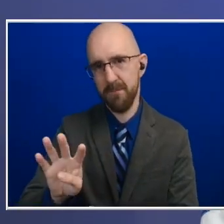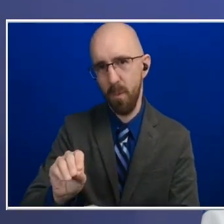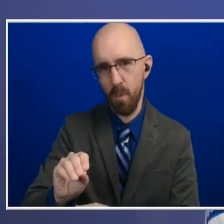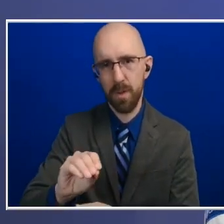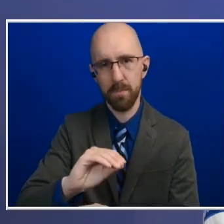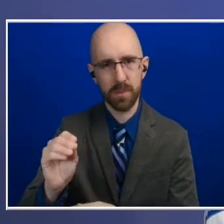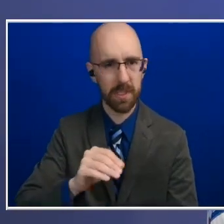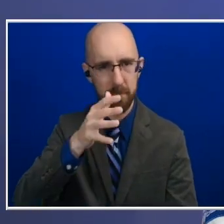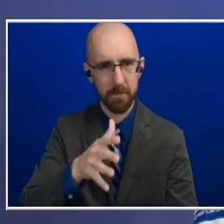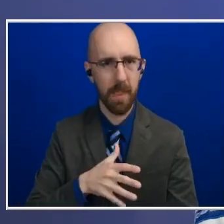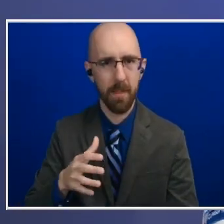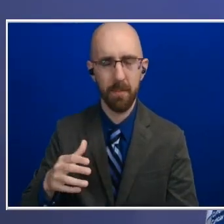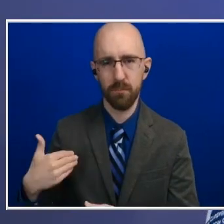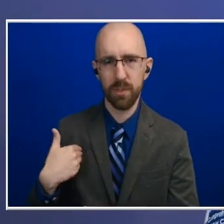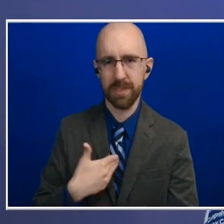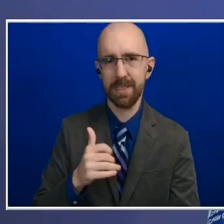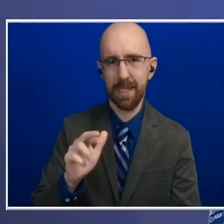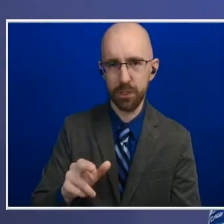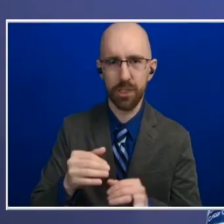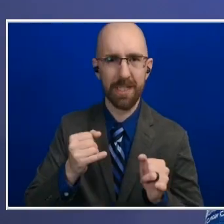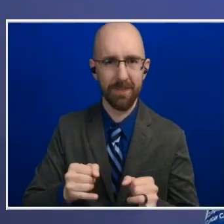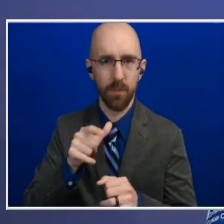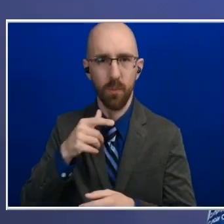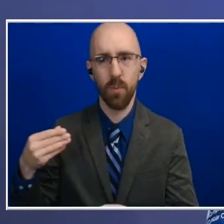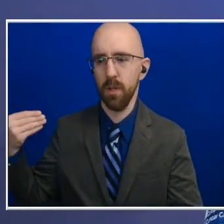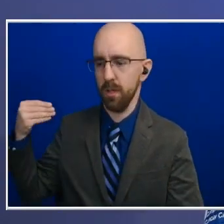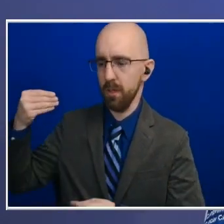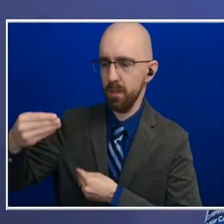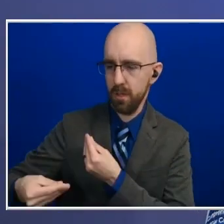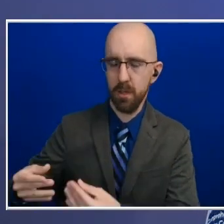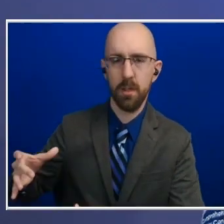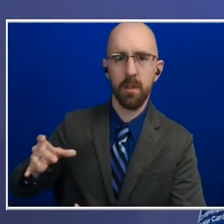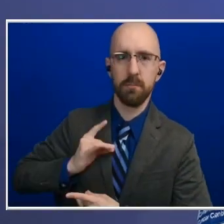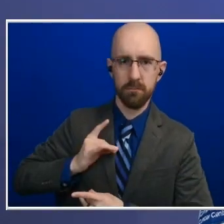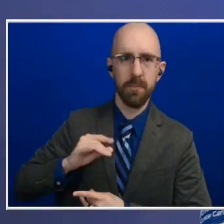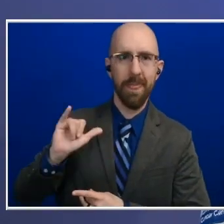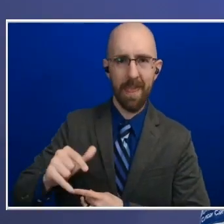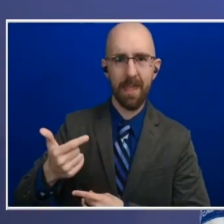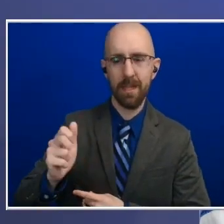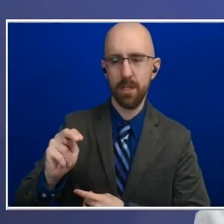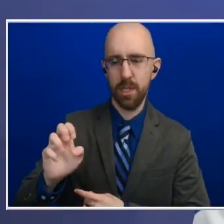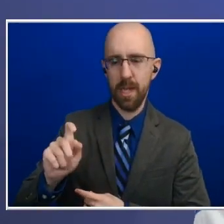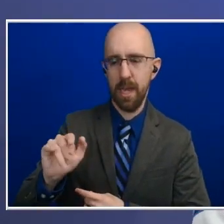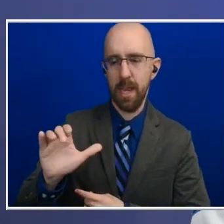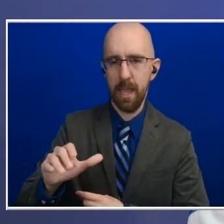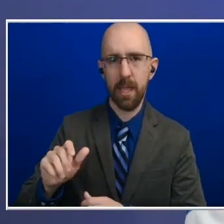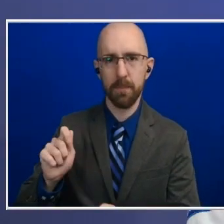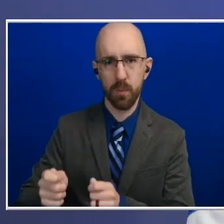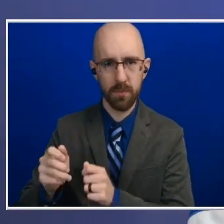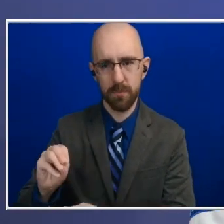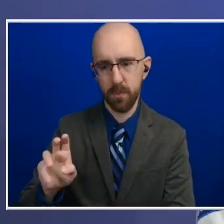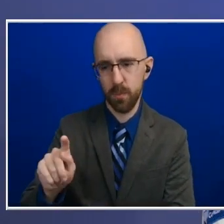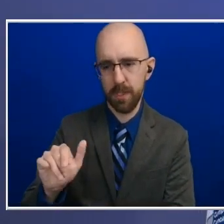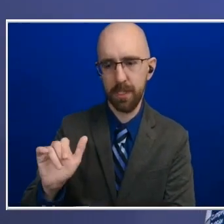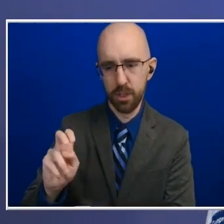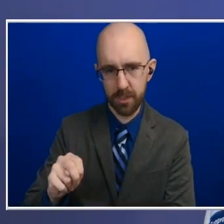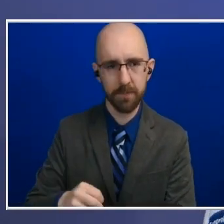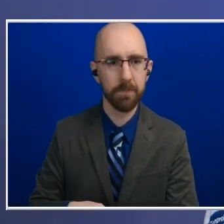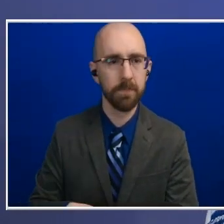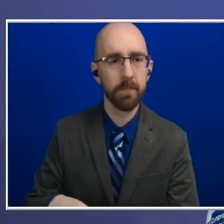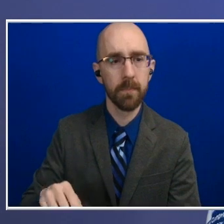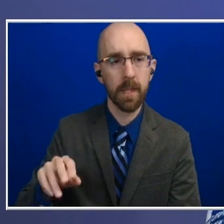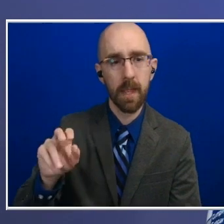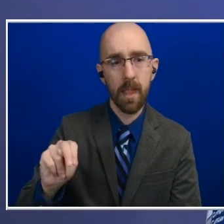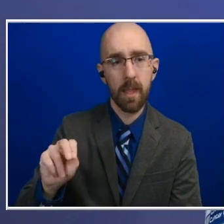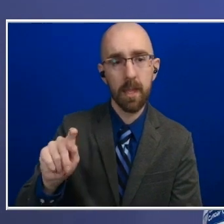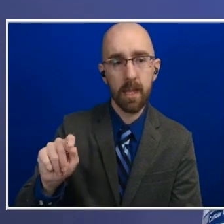are in individuals who have inherited a predisposing genetic mutation. BRCA2 is the most common gene that we associate